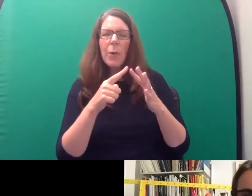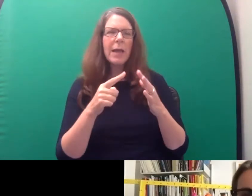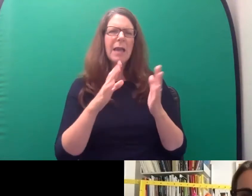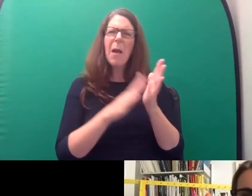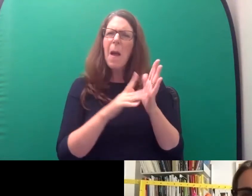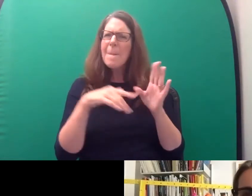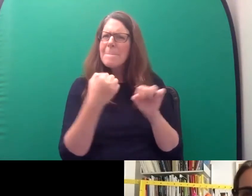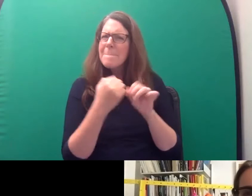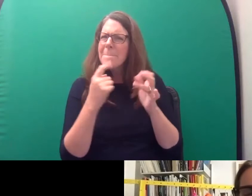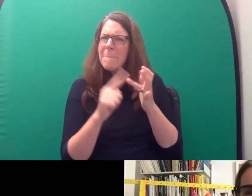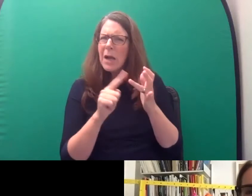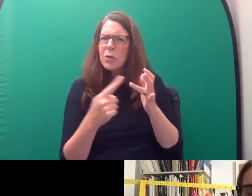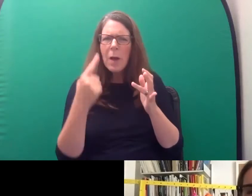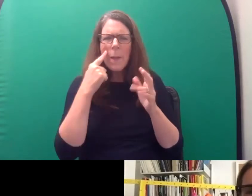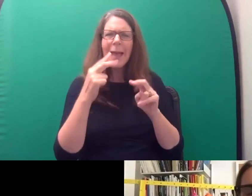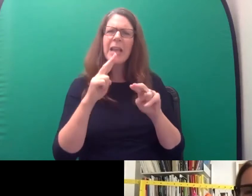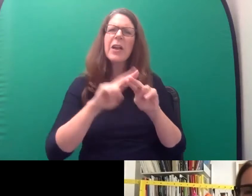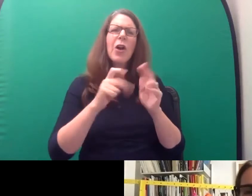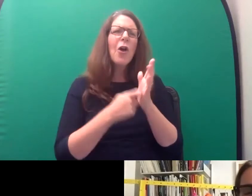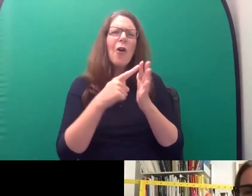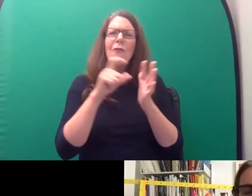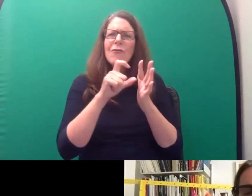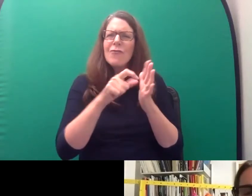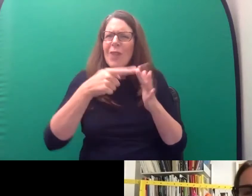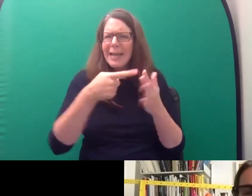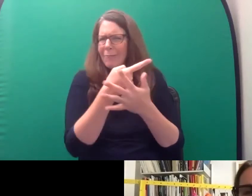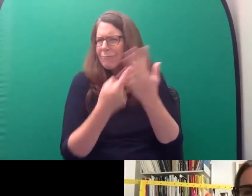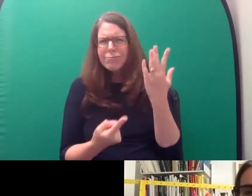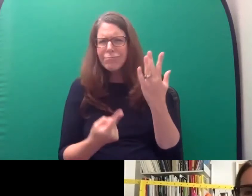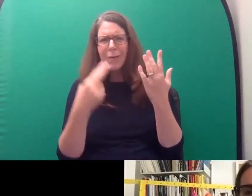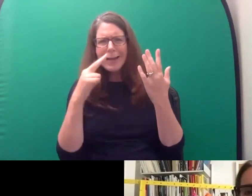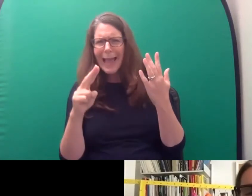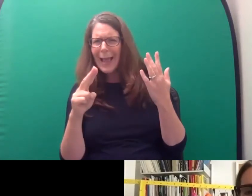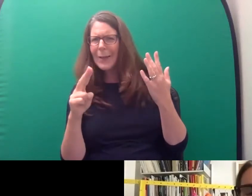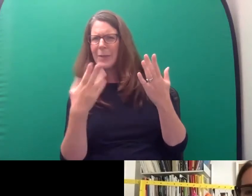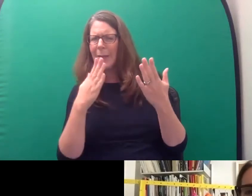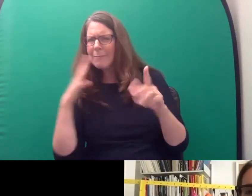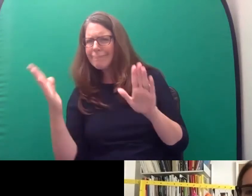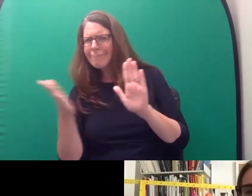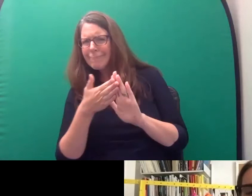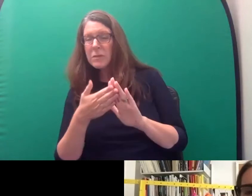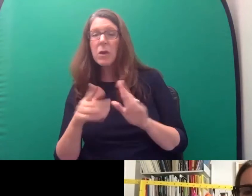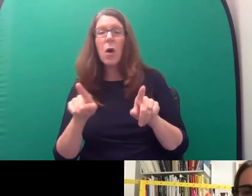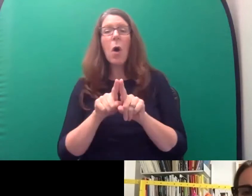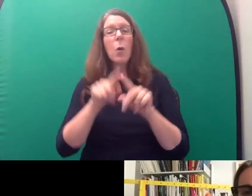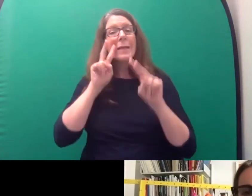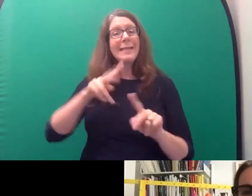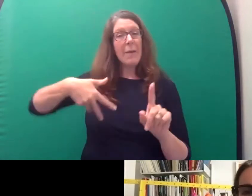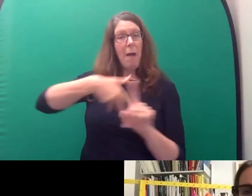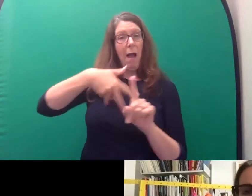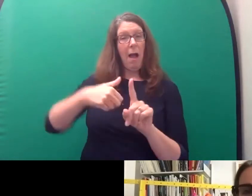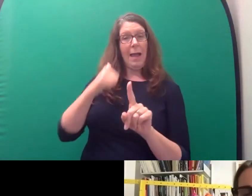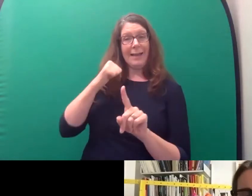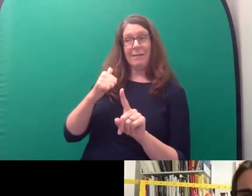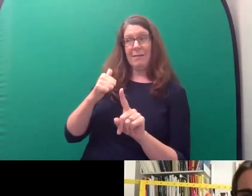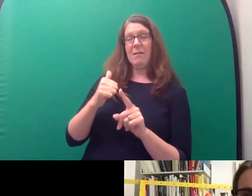and then Freddie and things like that. And then there was also, as you can see behind April, some fab neon colored